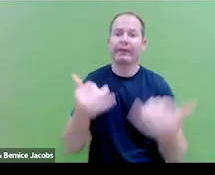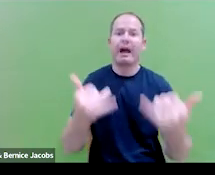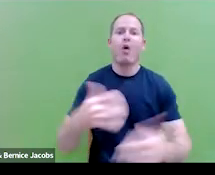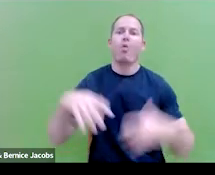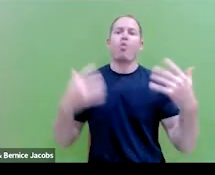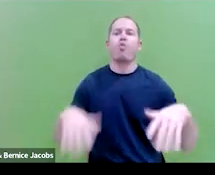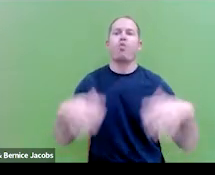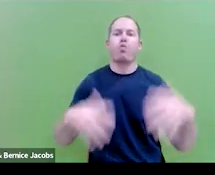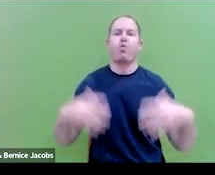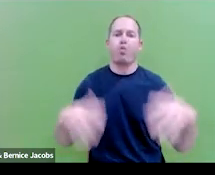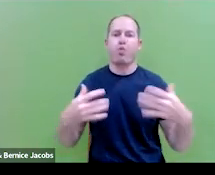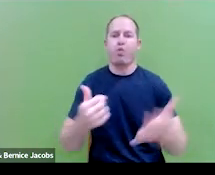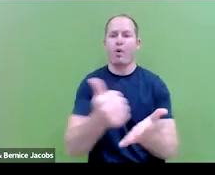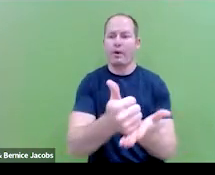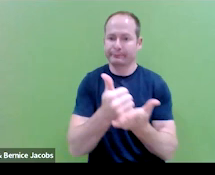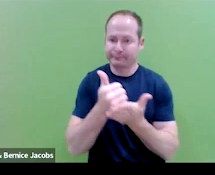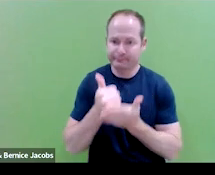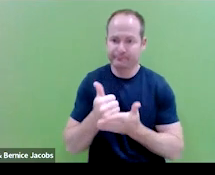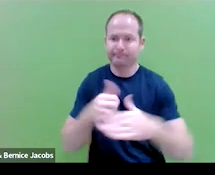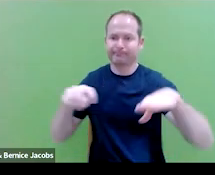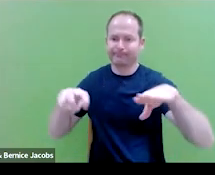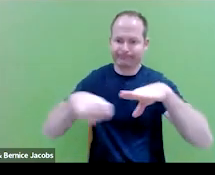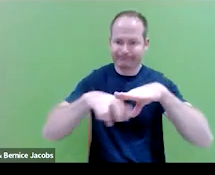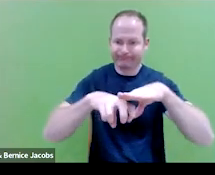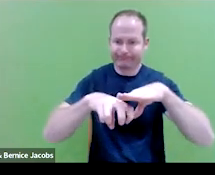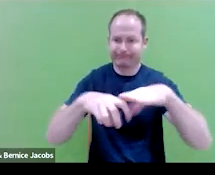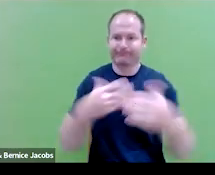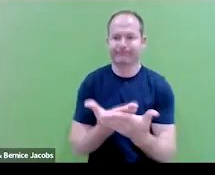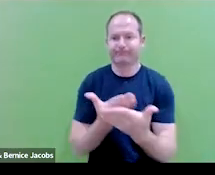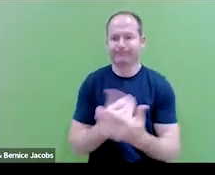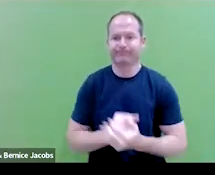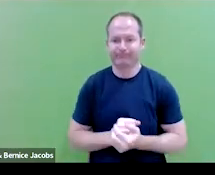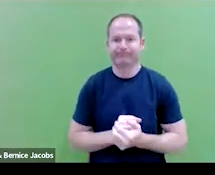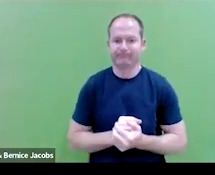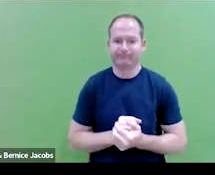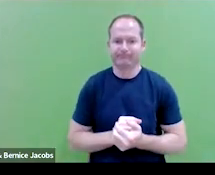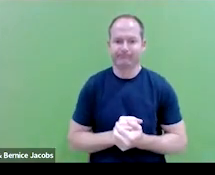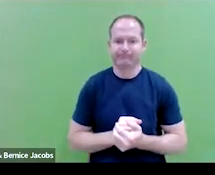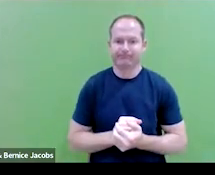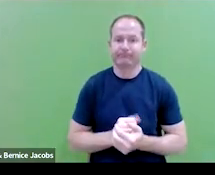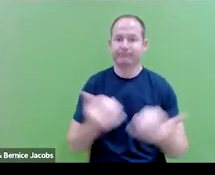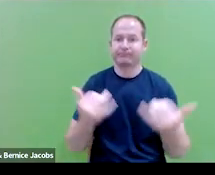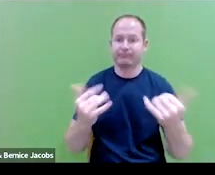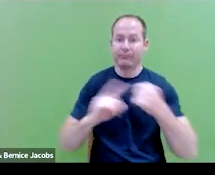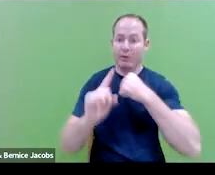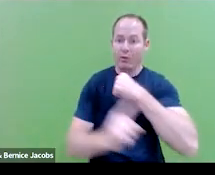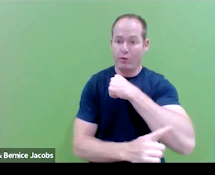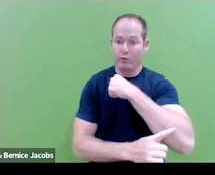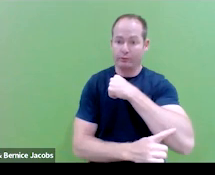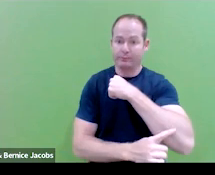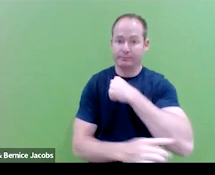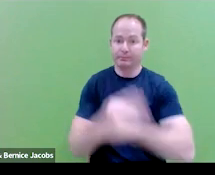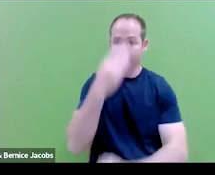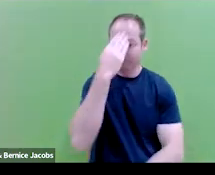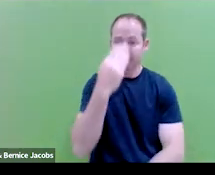a way of integrating into the same environment. So the last one is